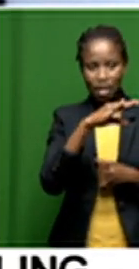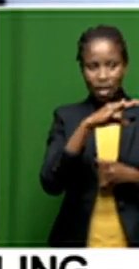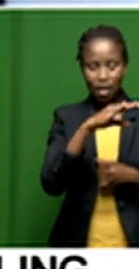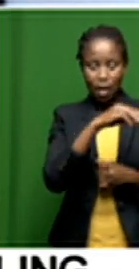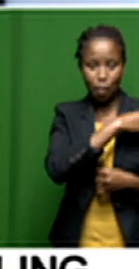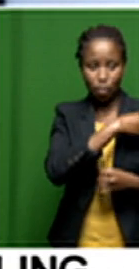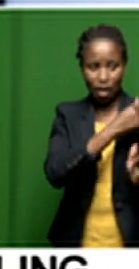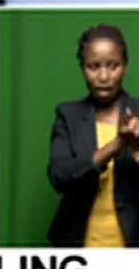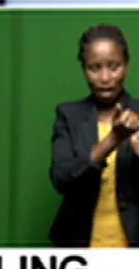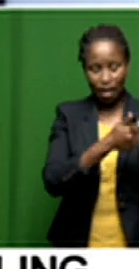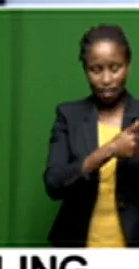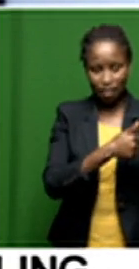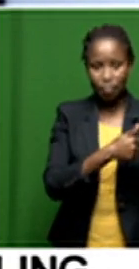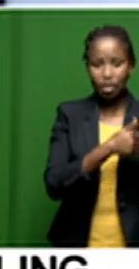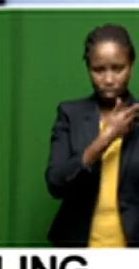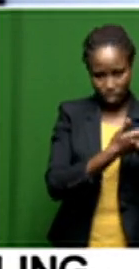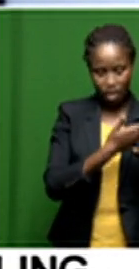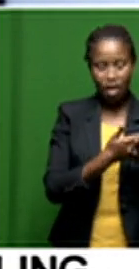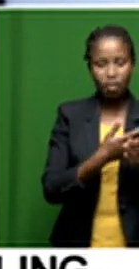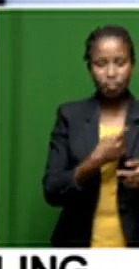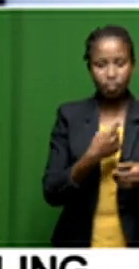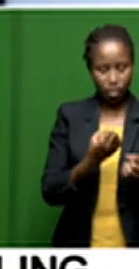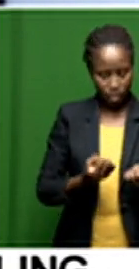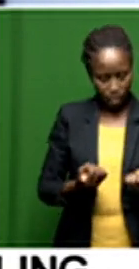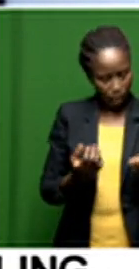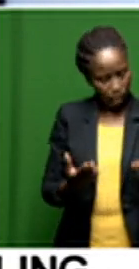Electoral Commission in providing that they have the